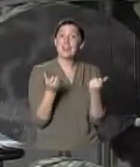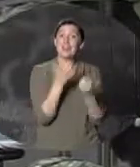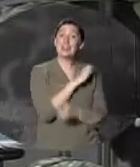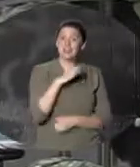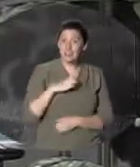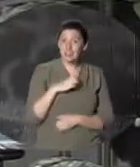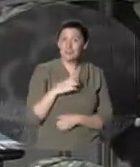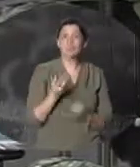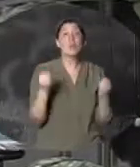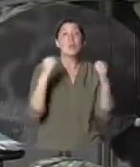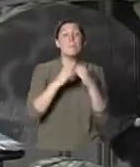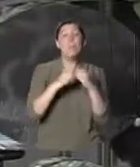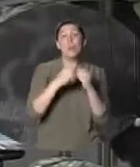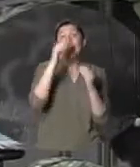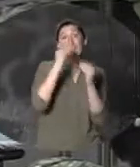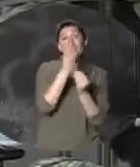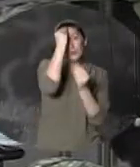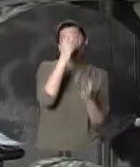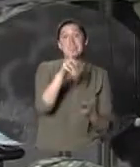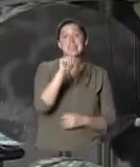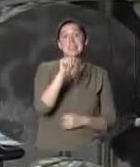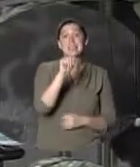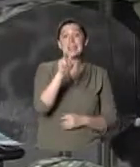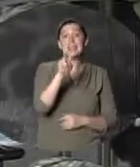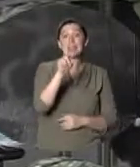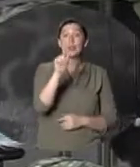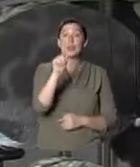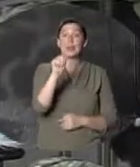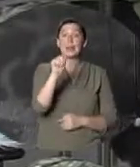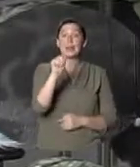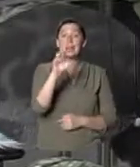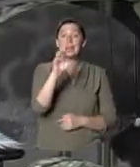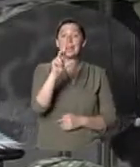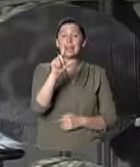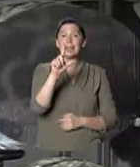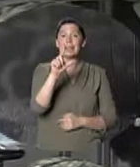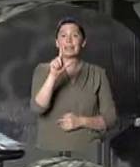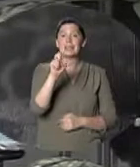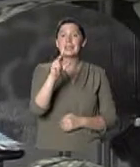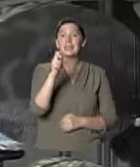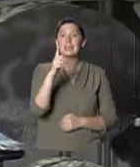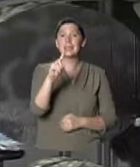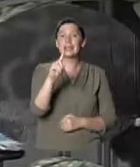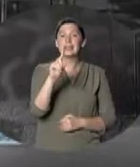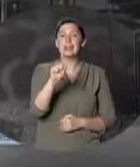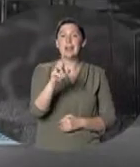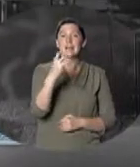this information at tv20cleveland.com. I'm Leah Longbrake. Until next time.